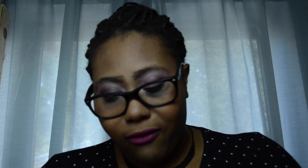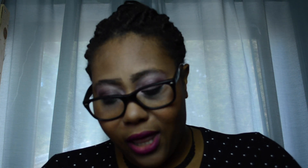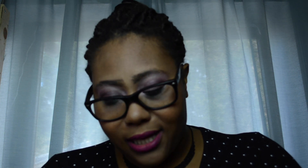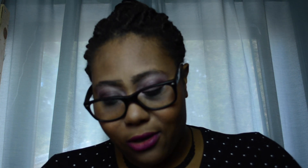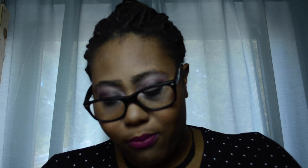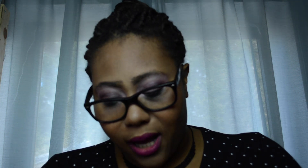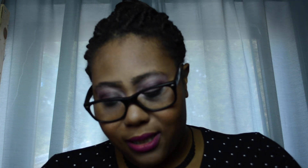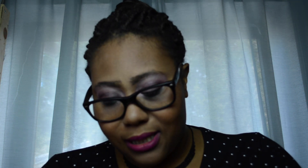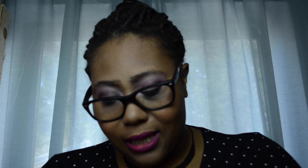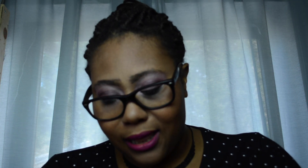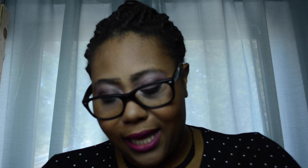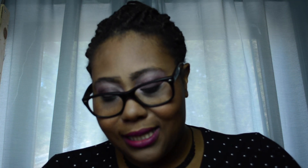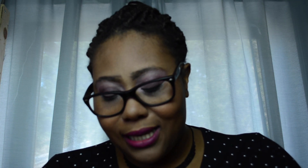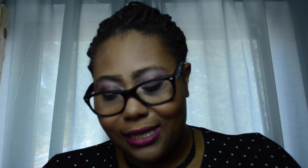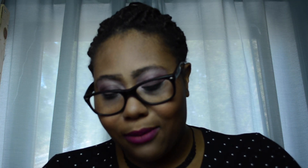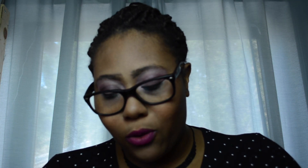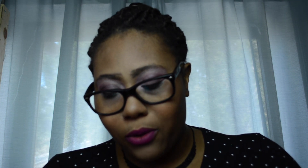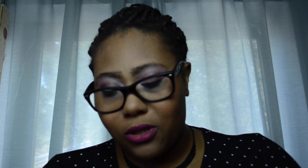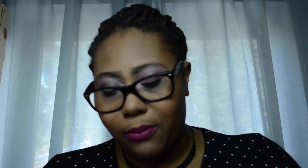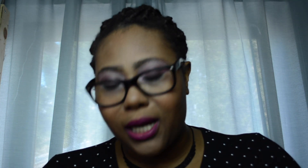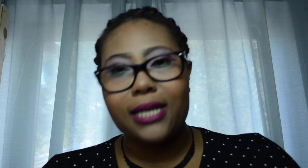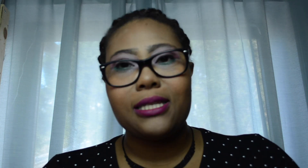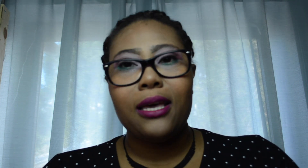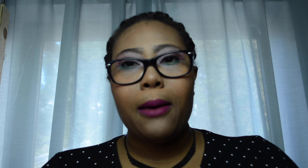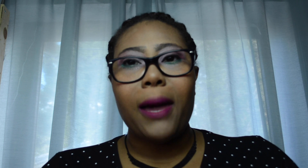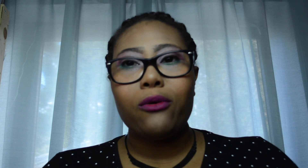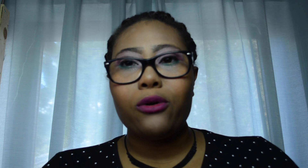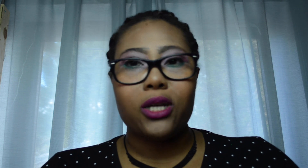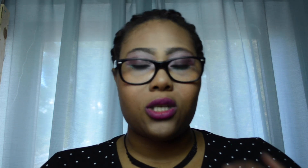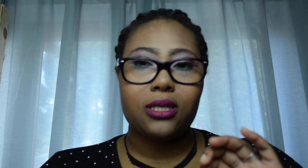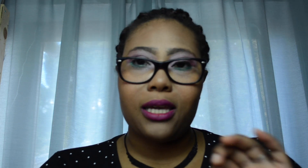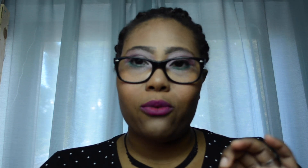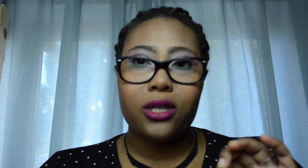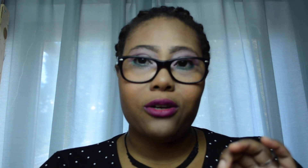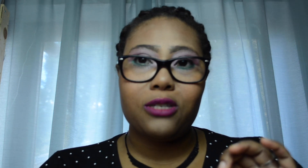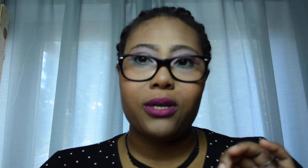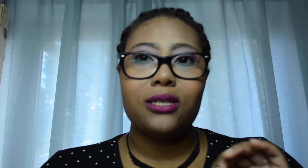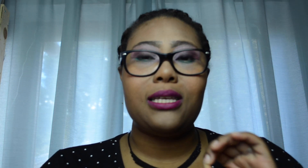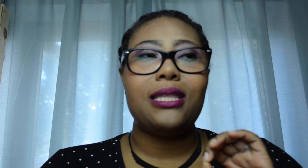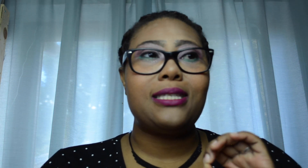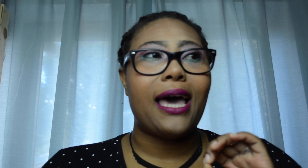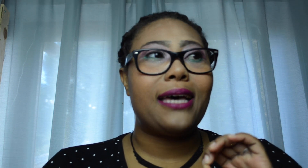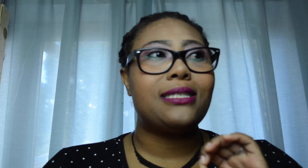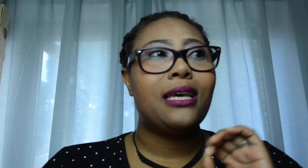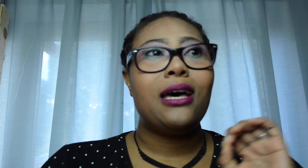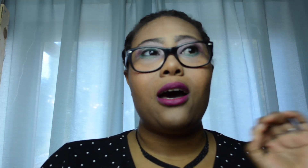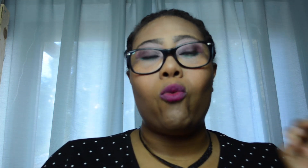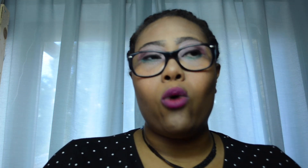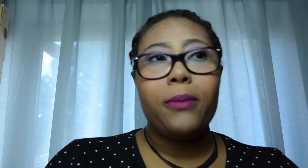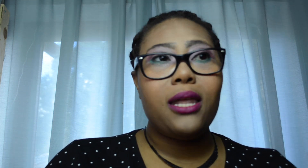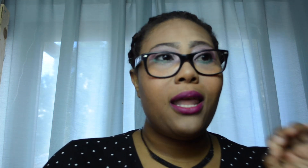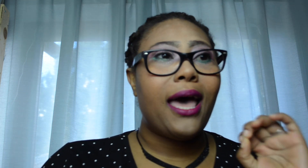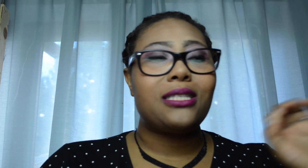Anyway, off of that soapbox, let's look at some quotes, because microaggressions, again, whether you're experiencing this as